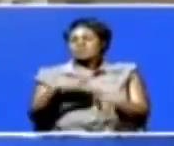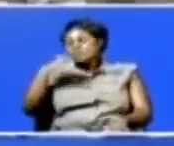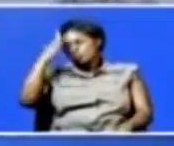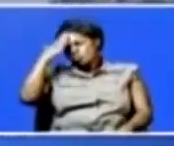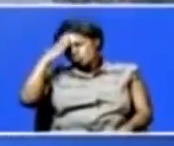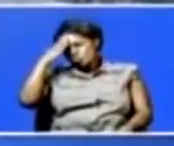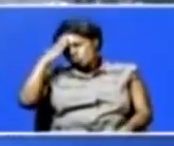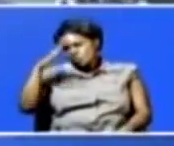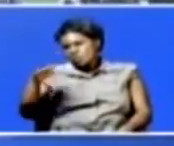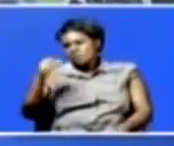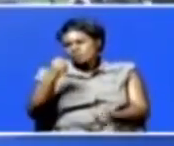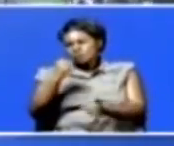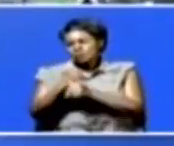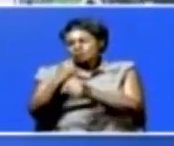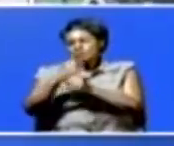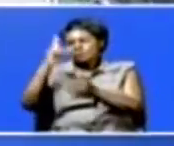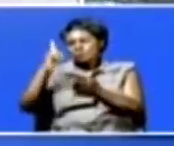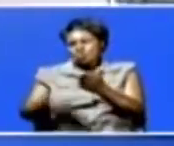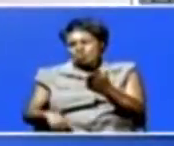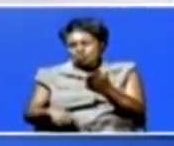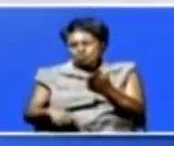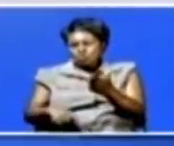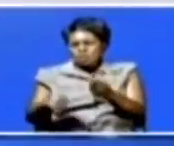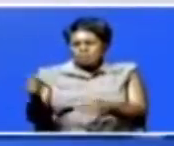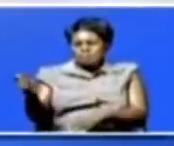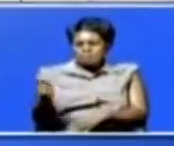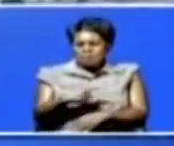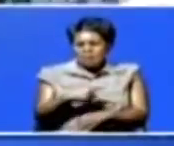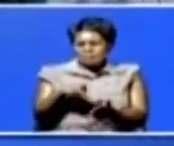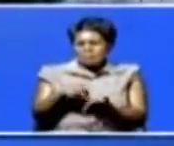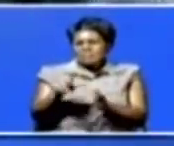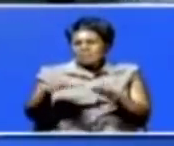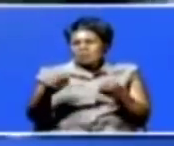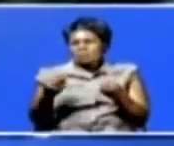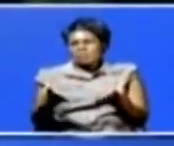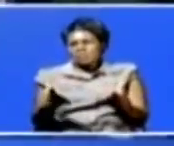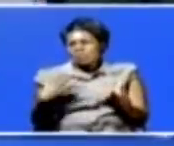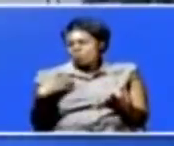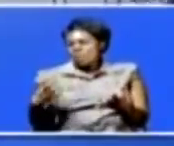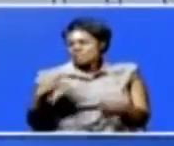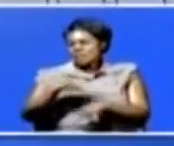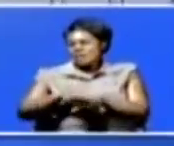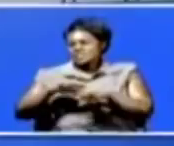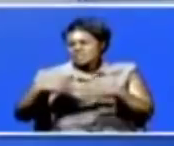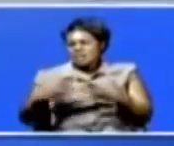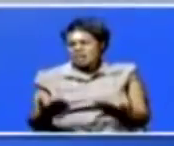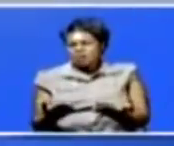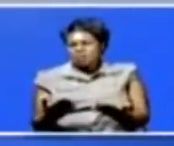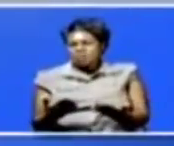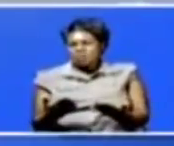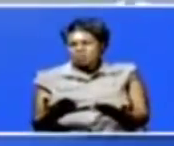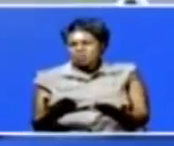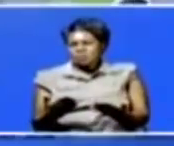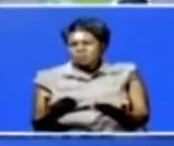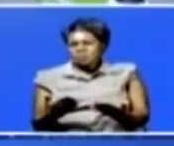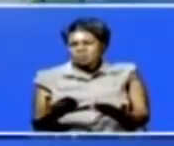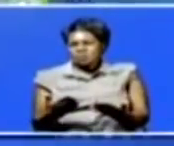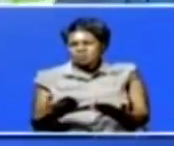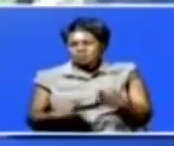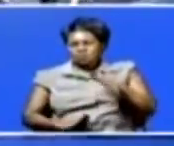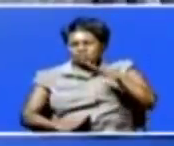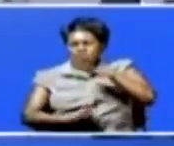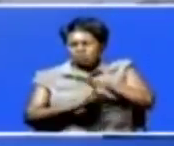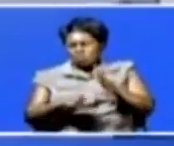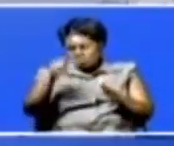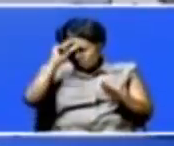want to know what she did for a living, her earnings, the source of her overwhelming wealth, even as the names of top South